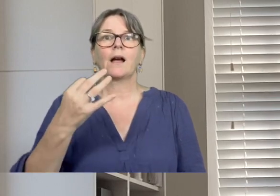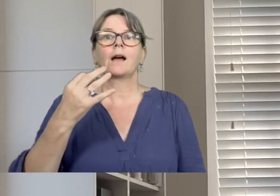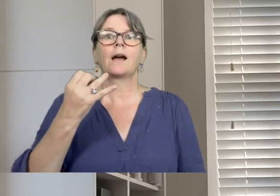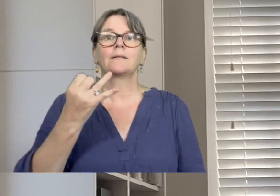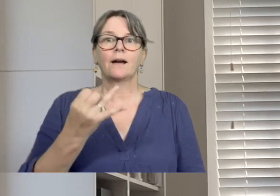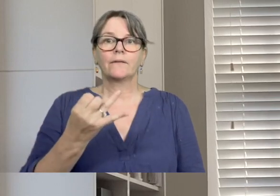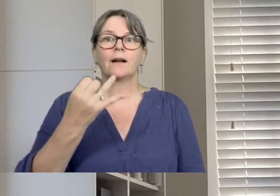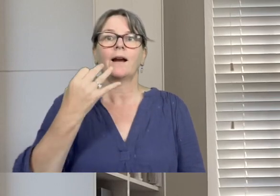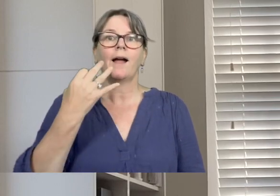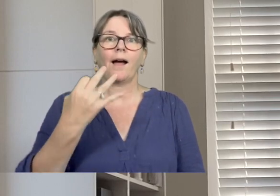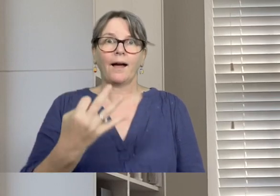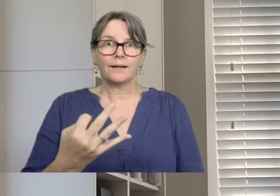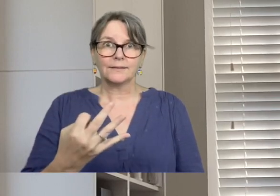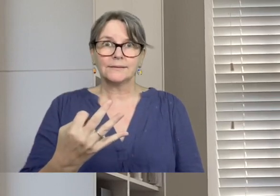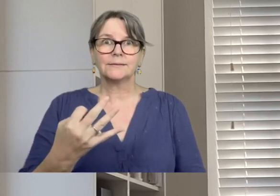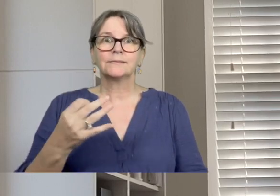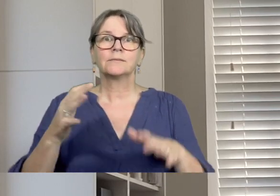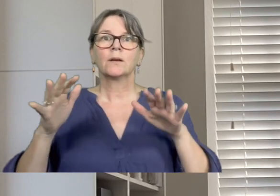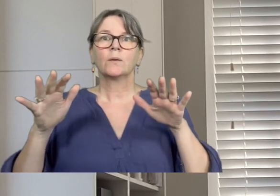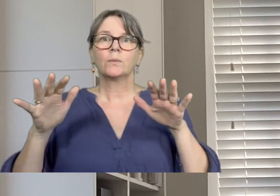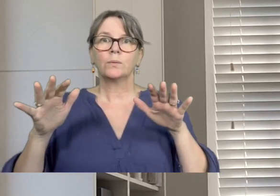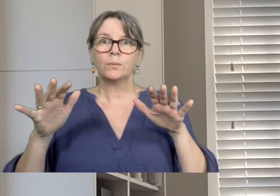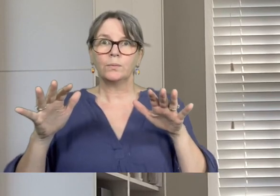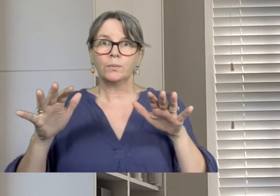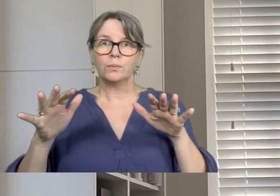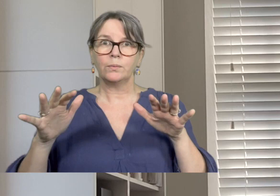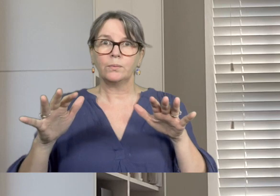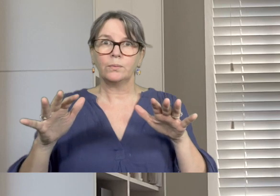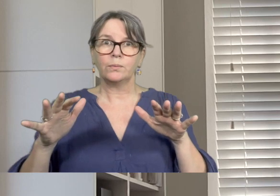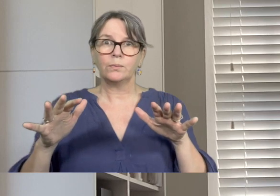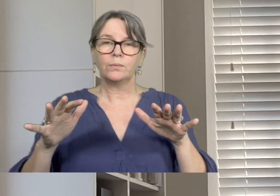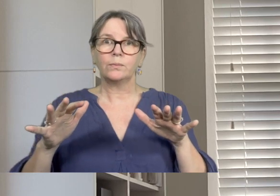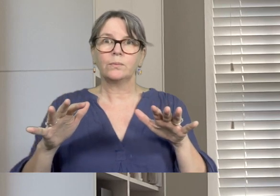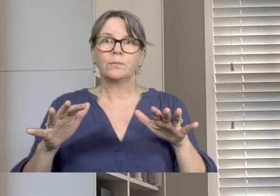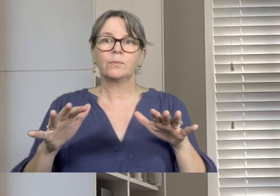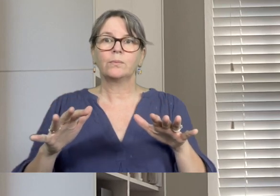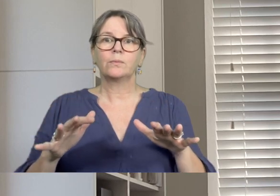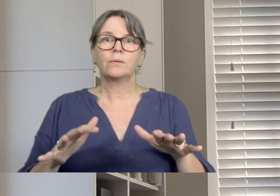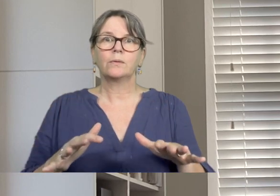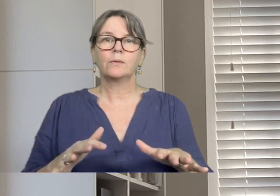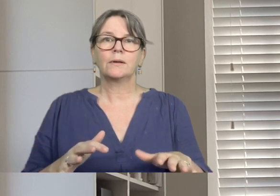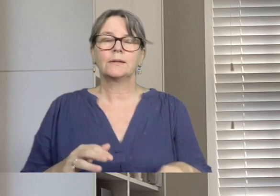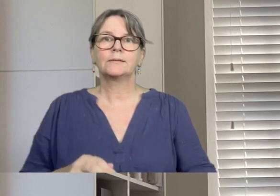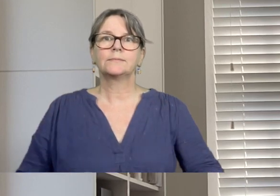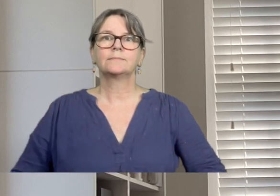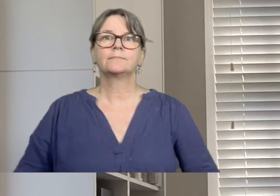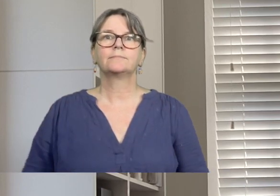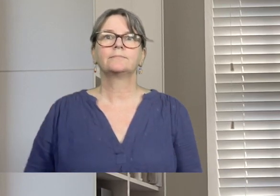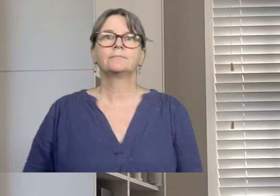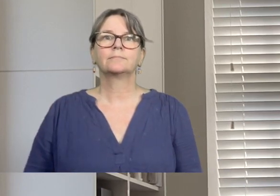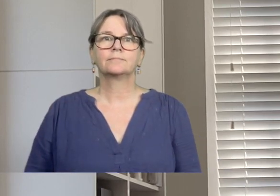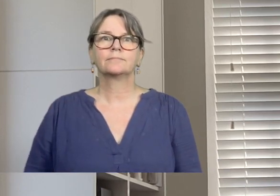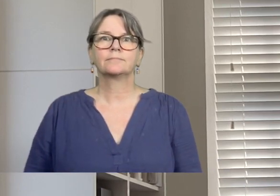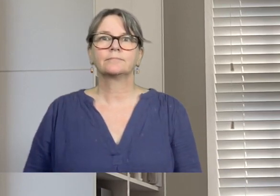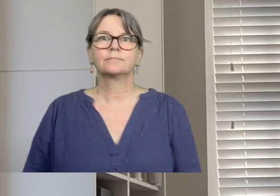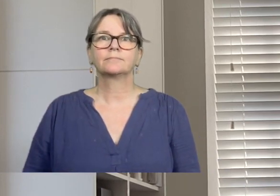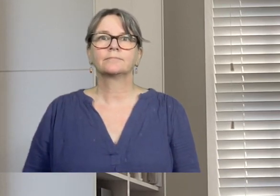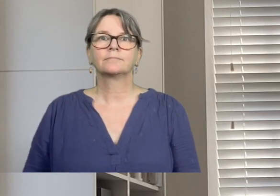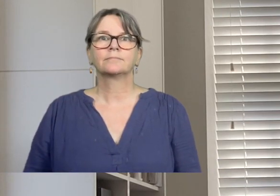5 and 6 and 7 and 8 and soften